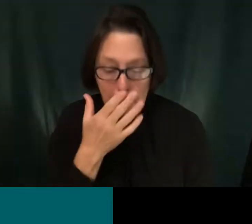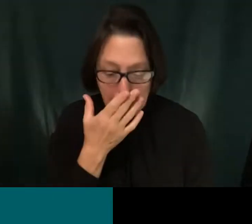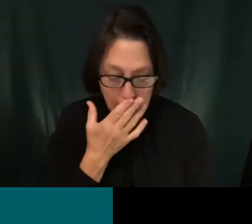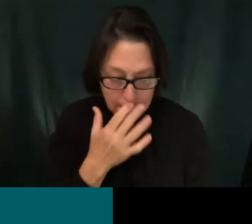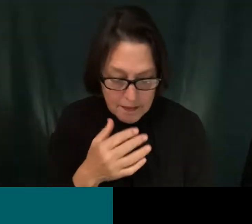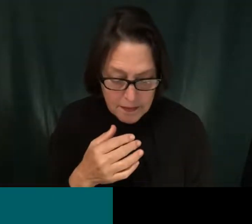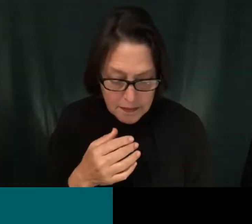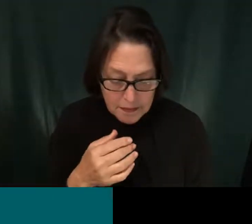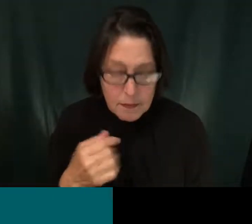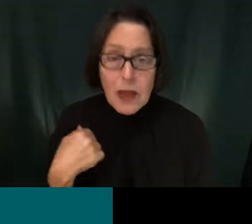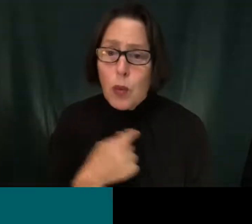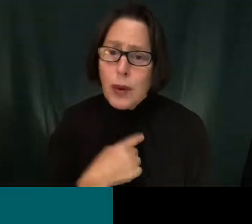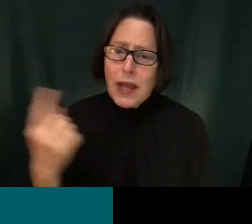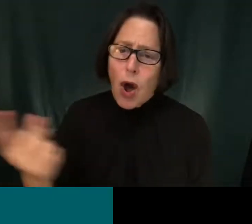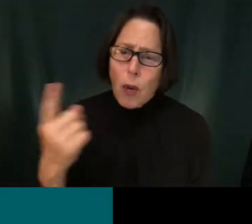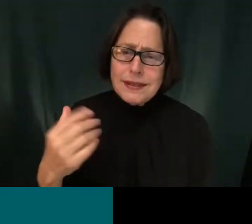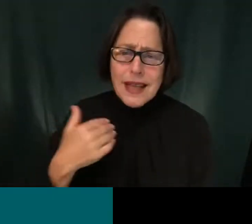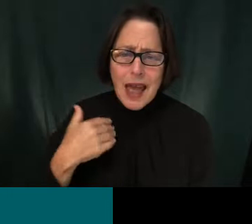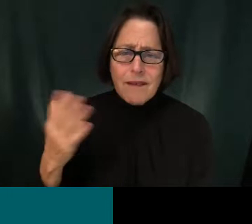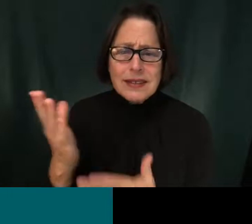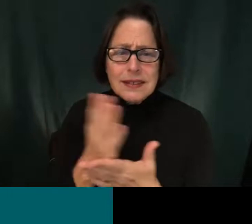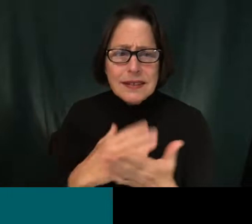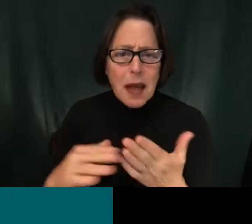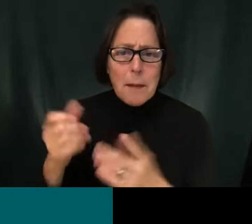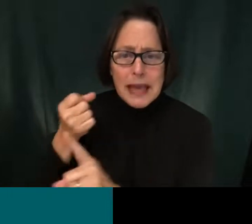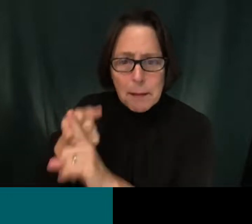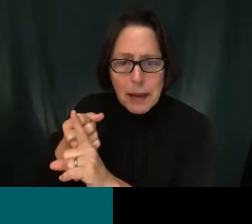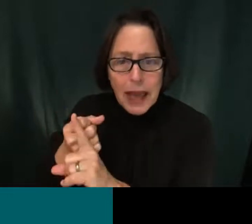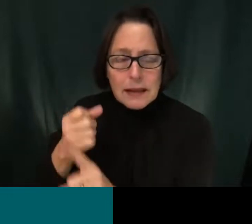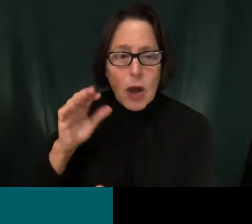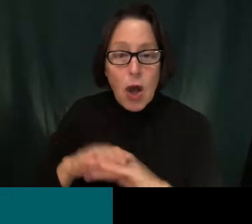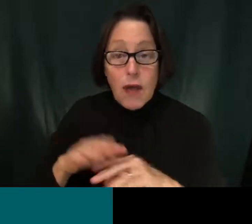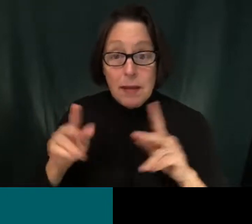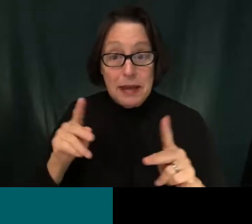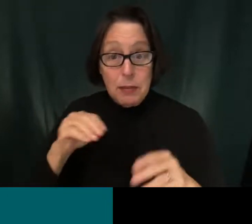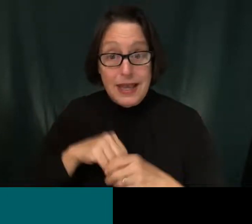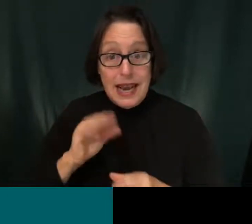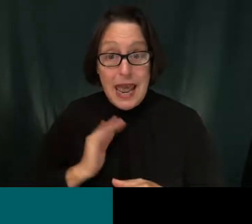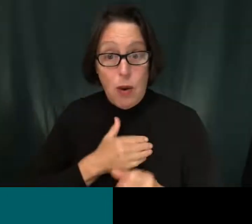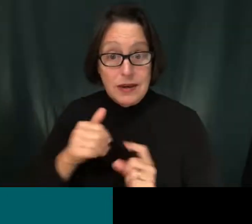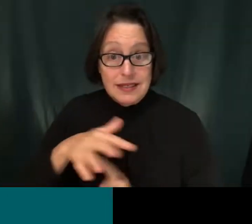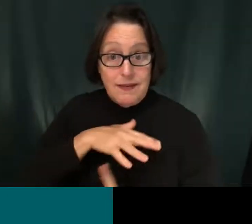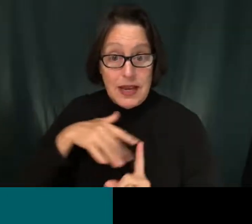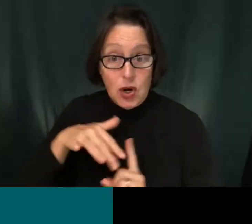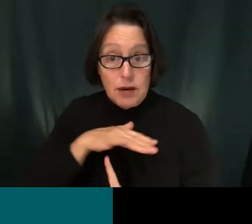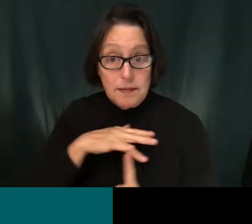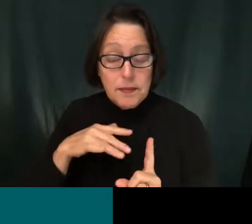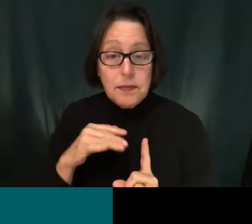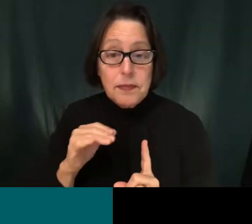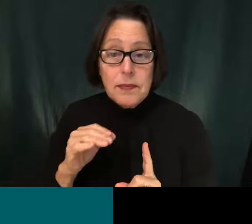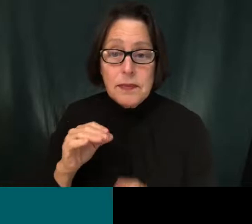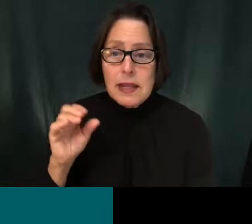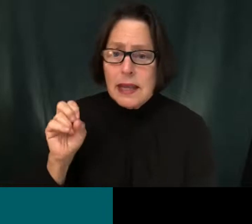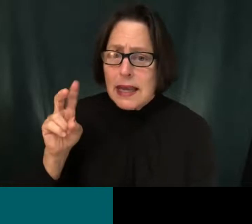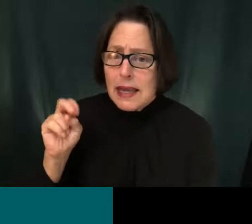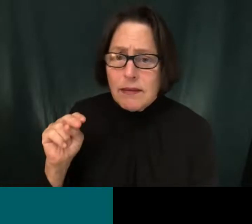we always have some influence or impact on the people in our sphere as well. And so even if it's not being able